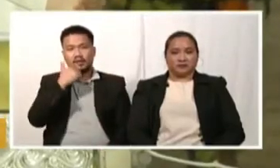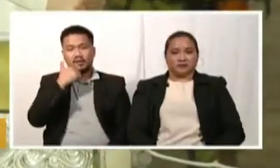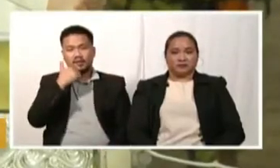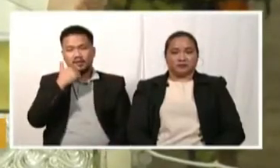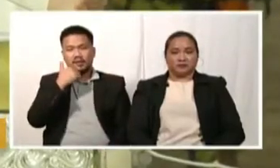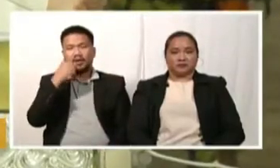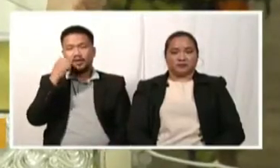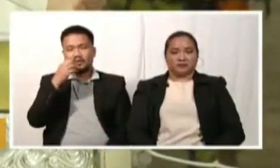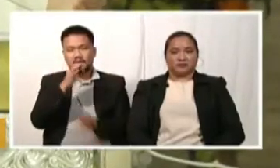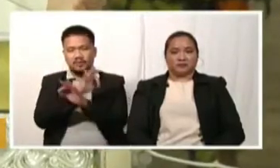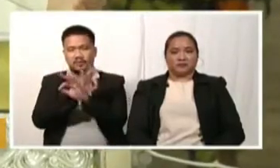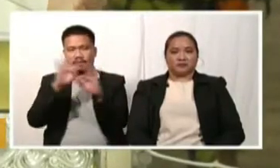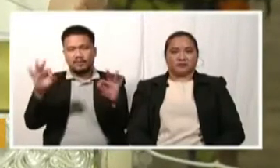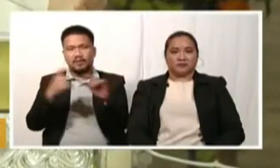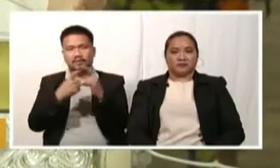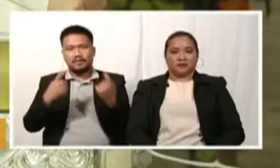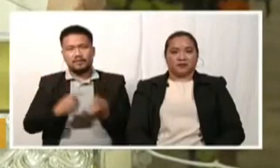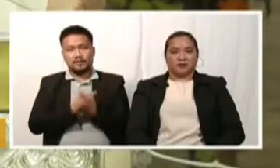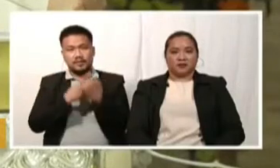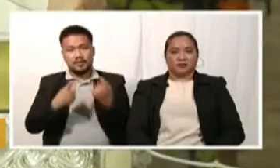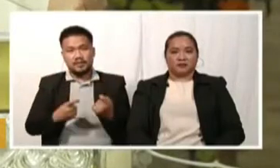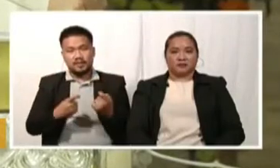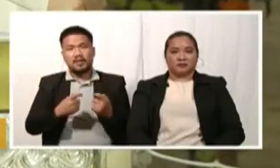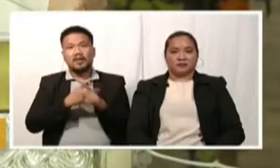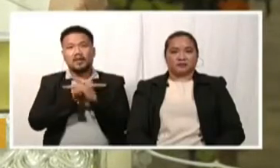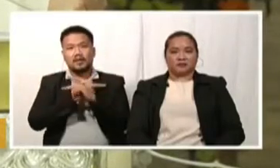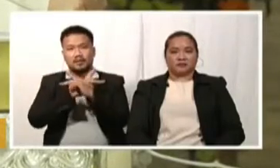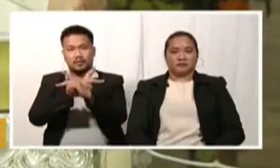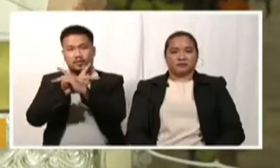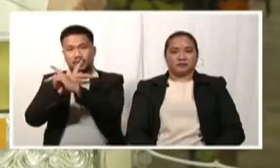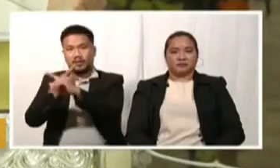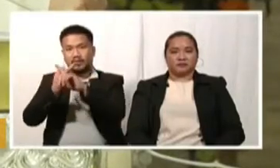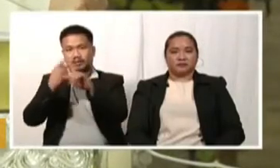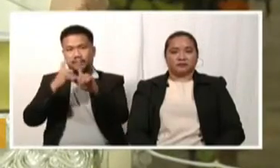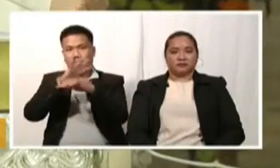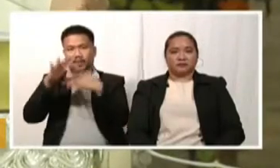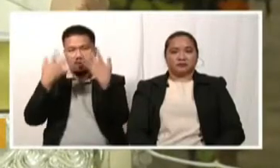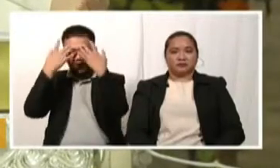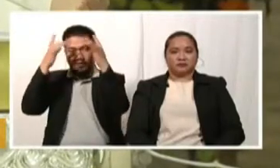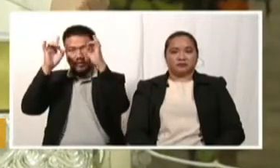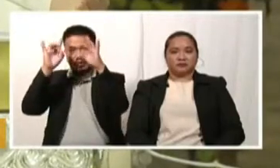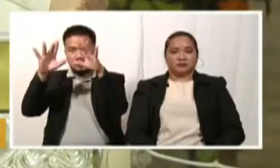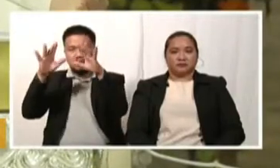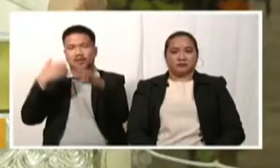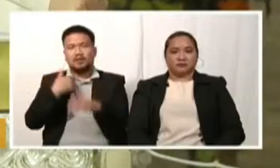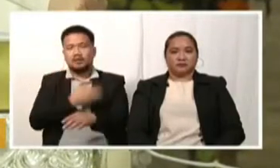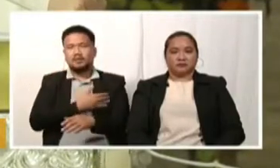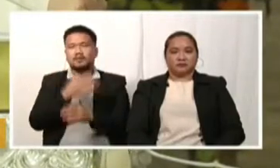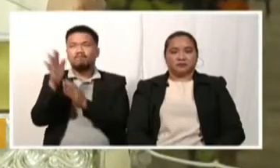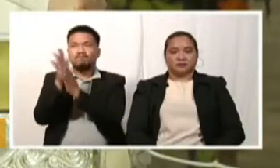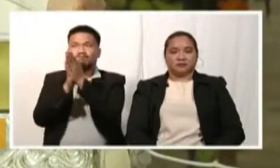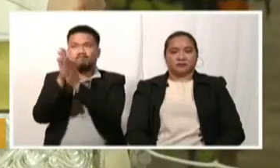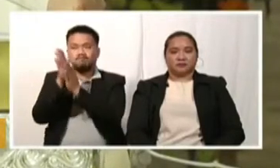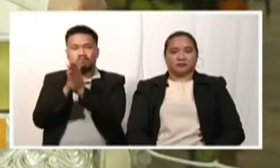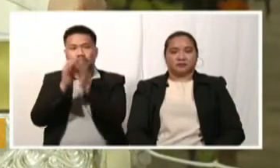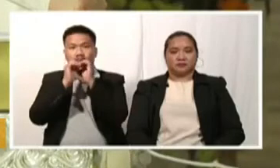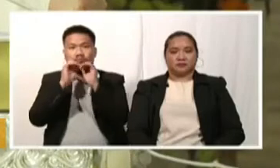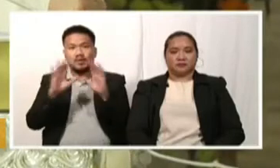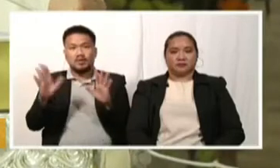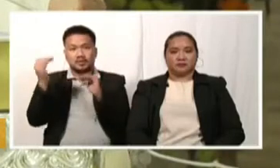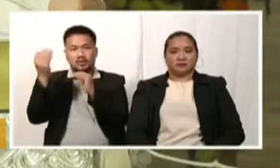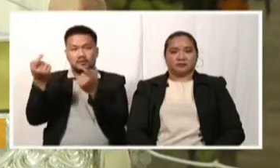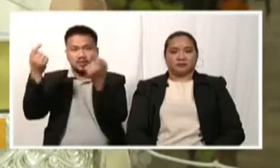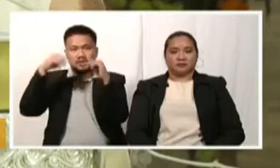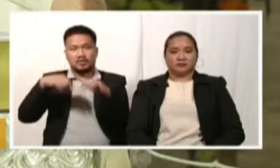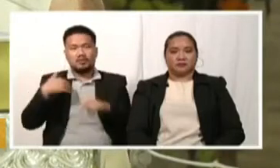mercy, we may be always free from sin and safe from all distress, as we await the blessed hope and